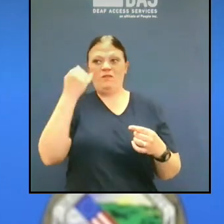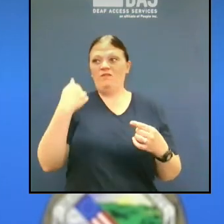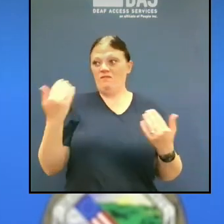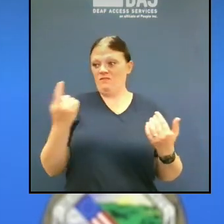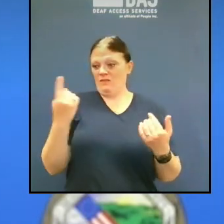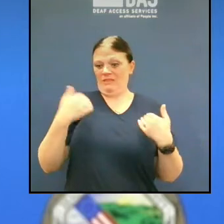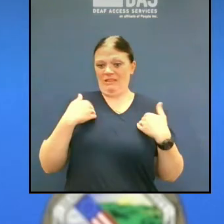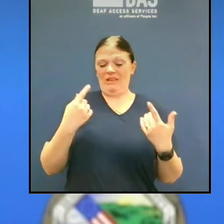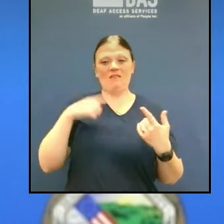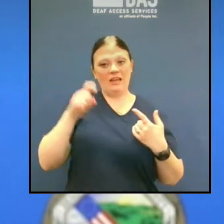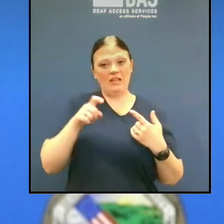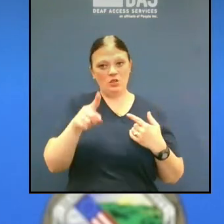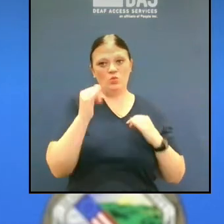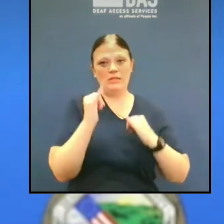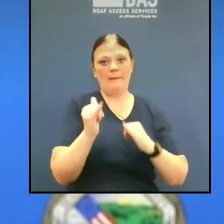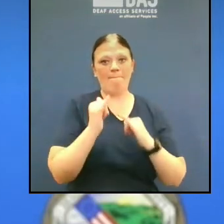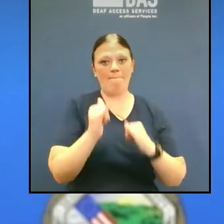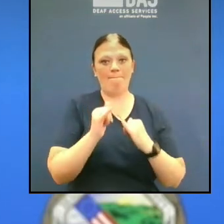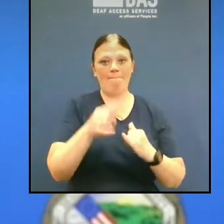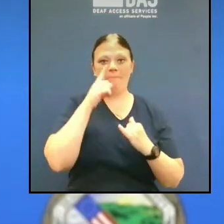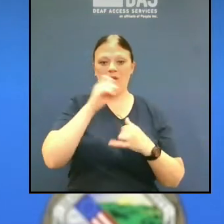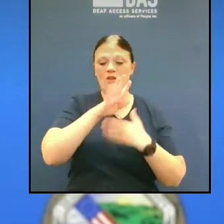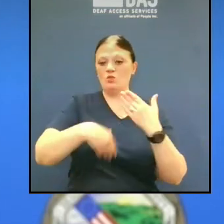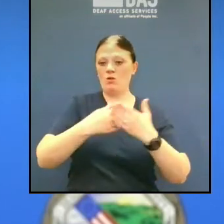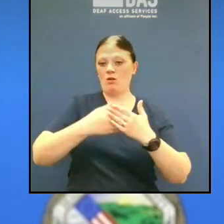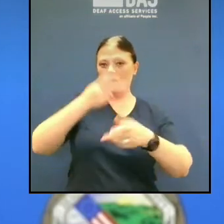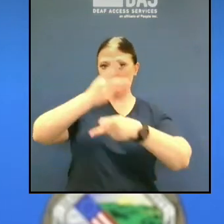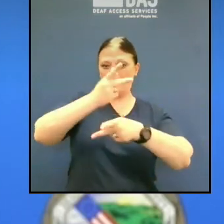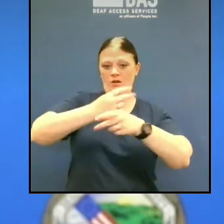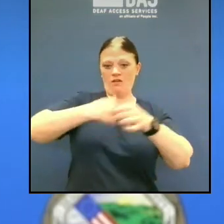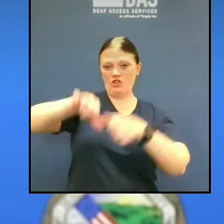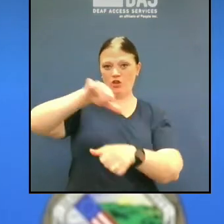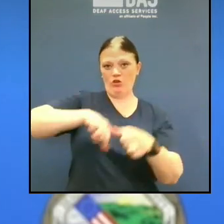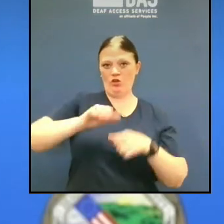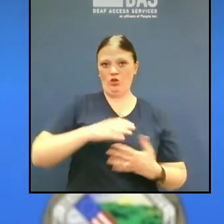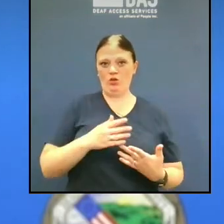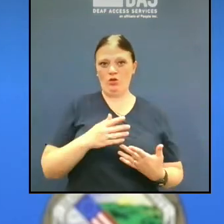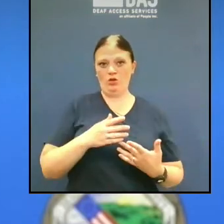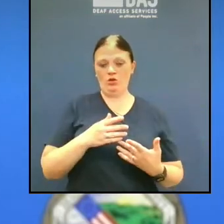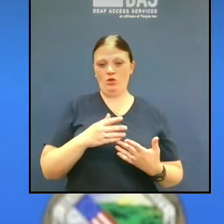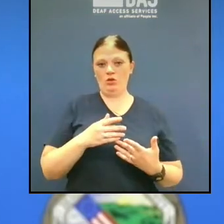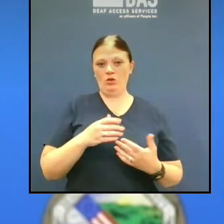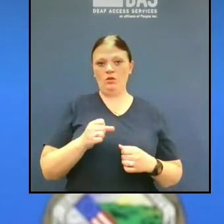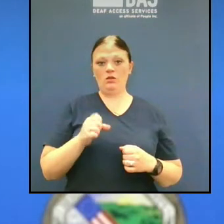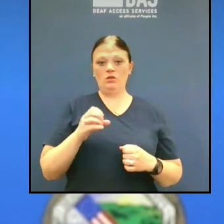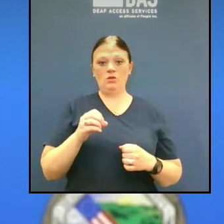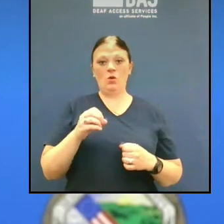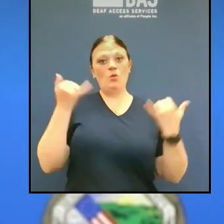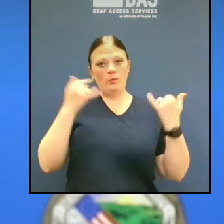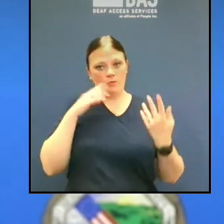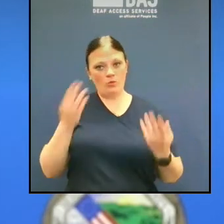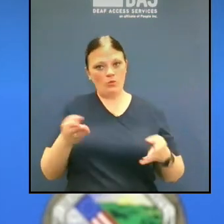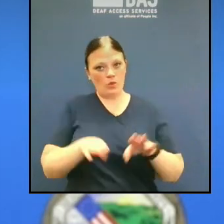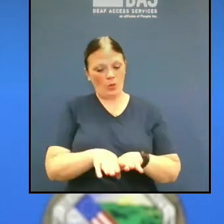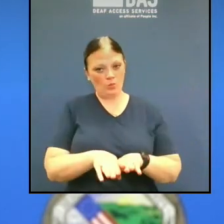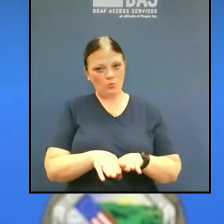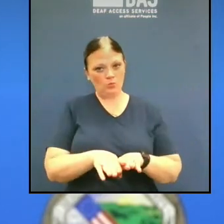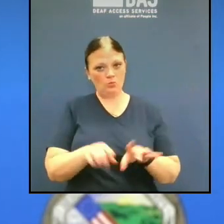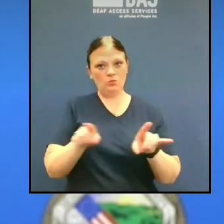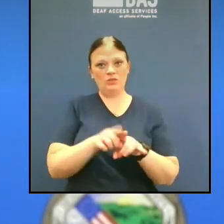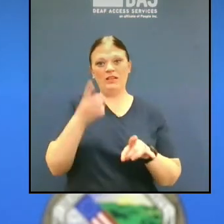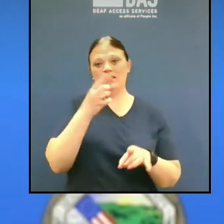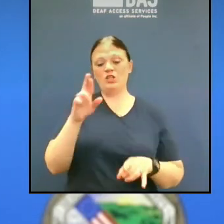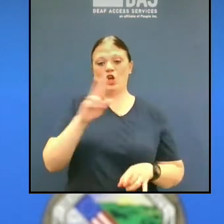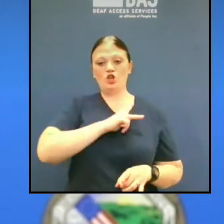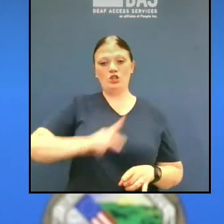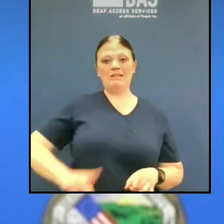need you to do the same thing because we're all our brothers and sisters' keeper. Which leads to closing, as Dr. King